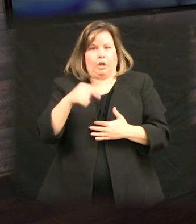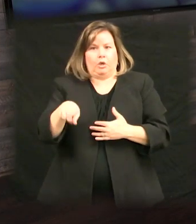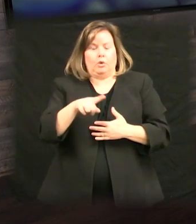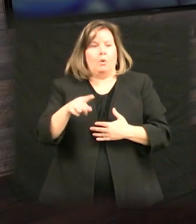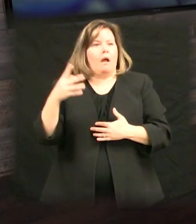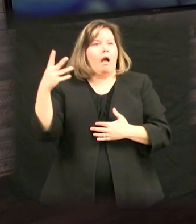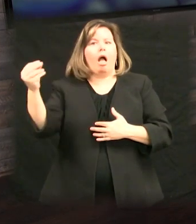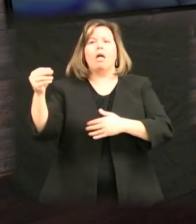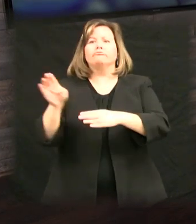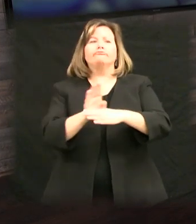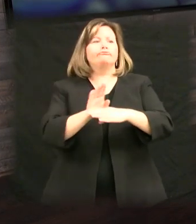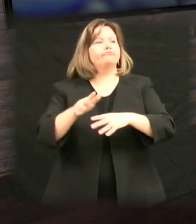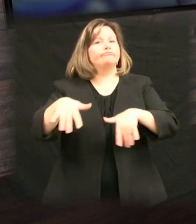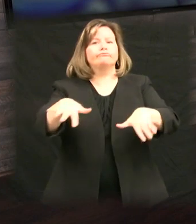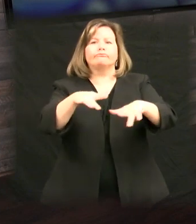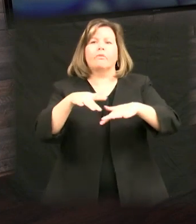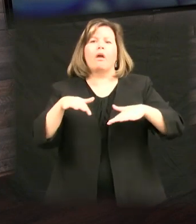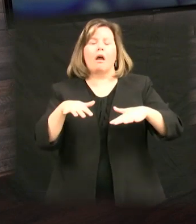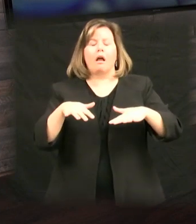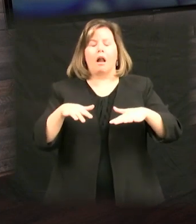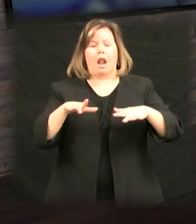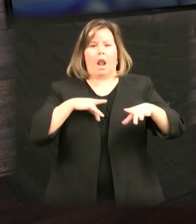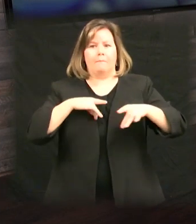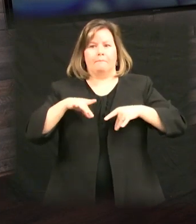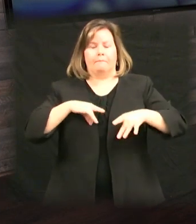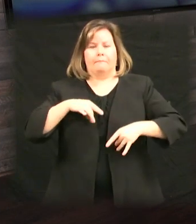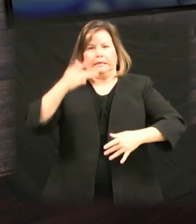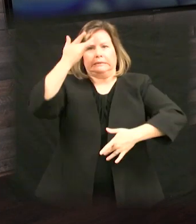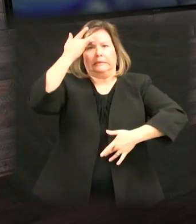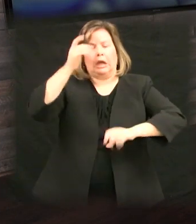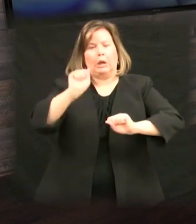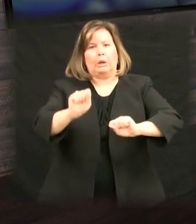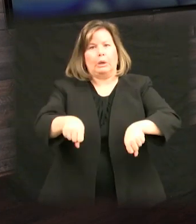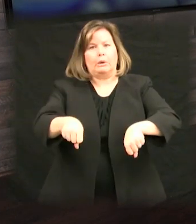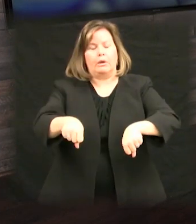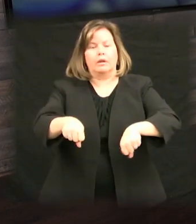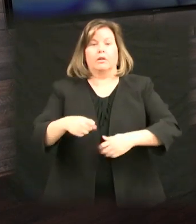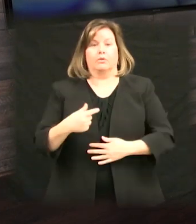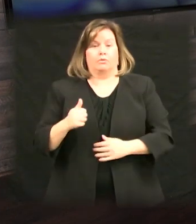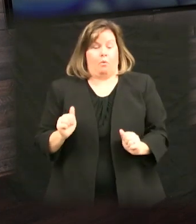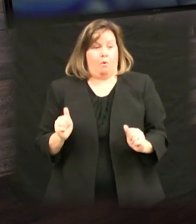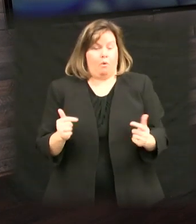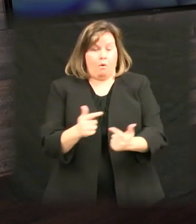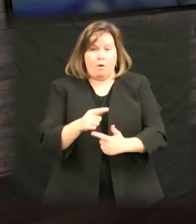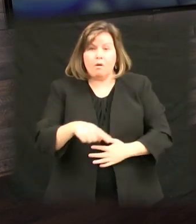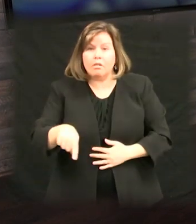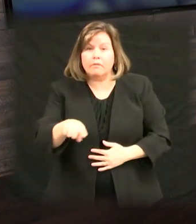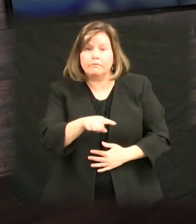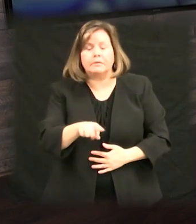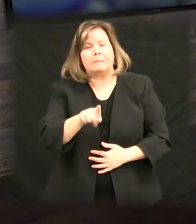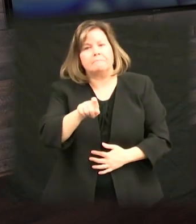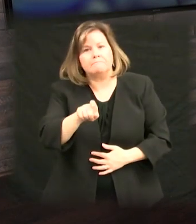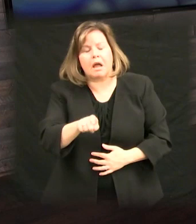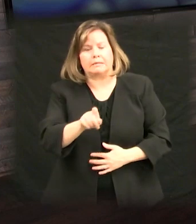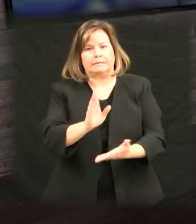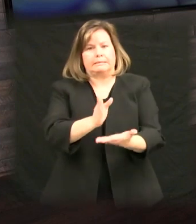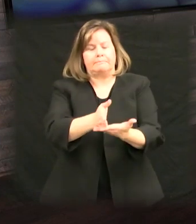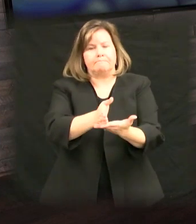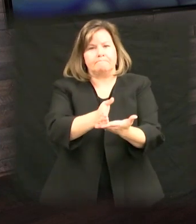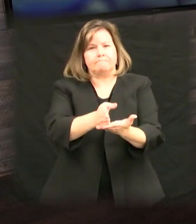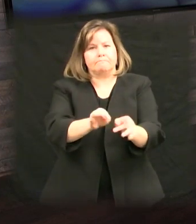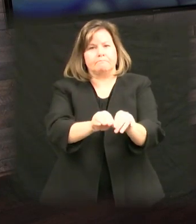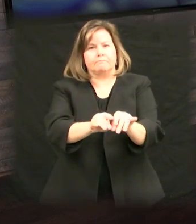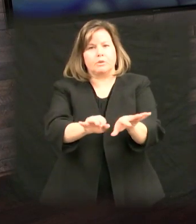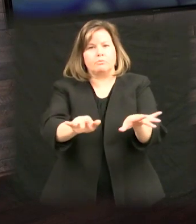for expansion. And so we all are essential to stopping or slowing this spread as